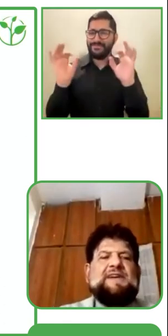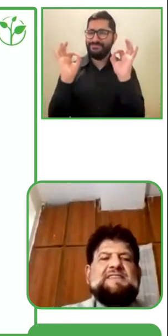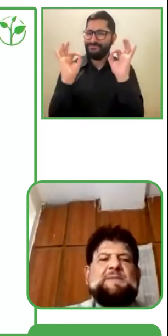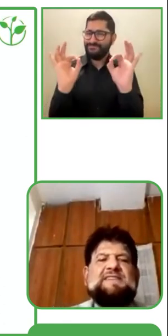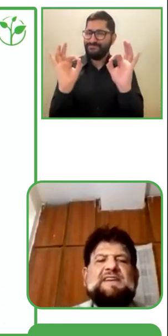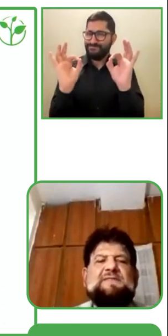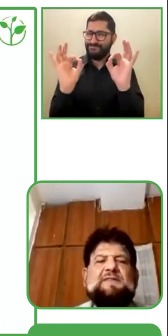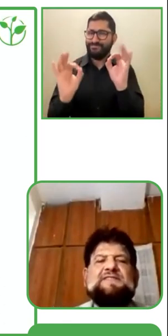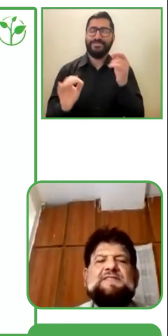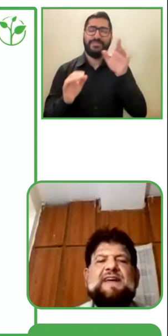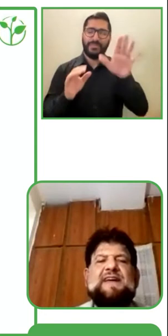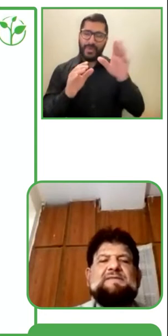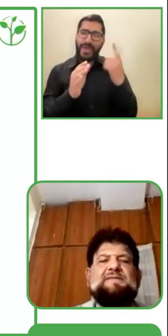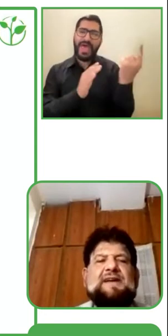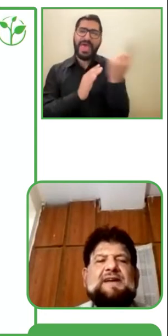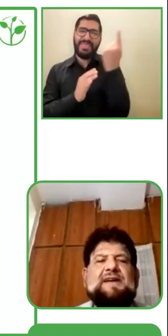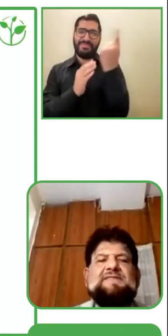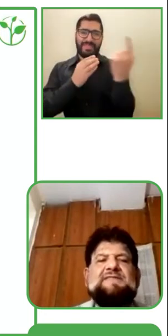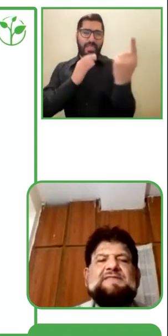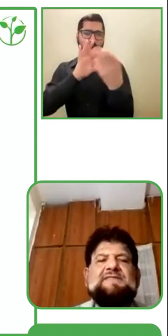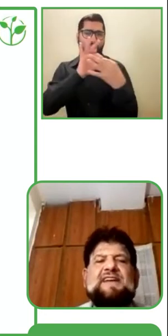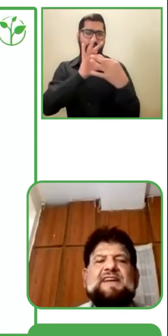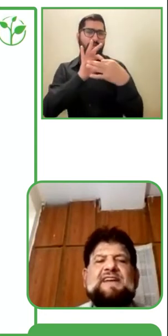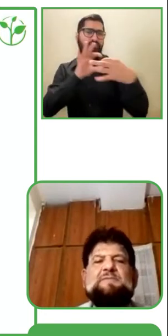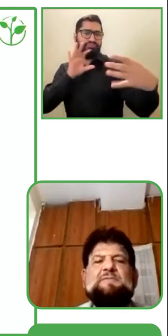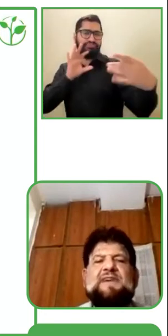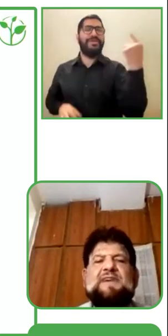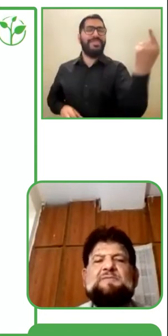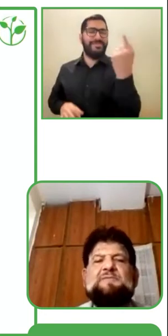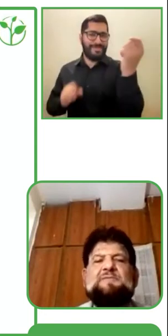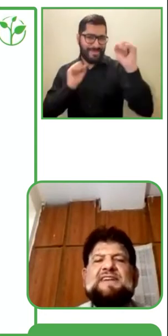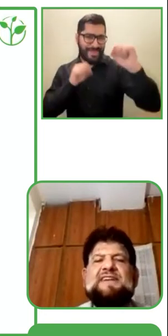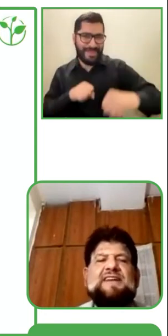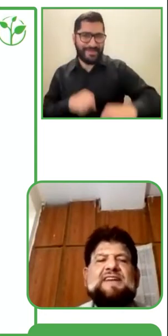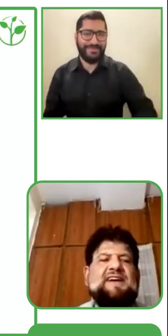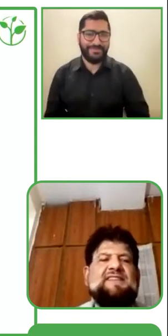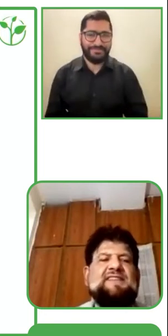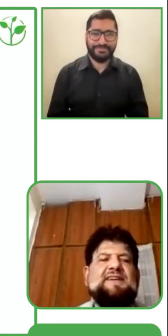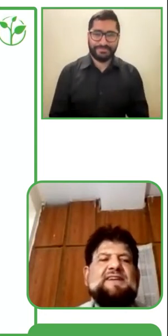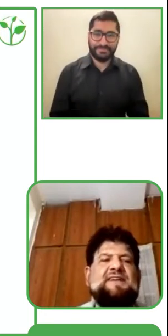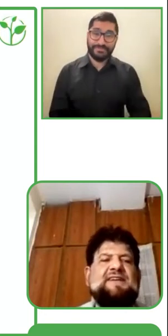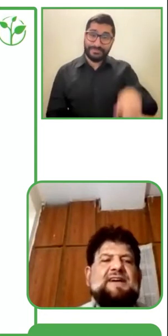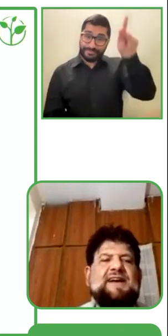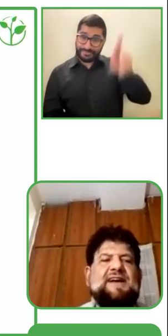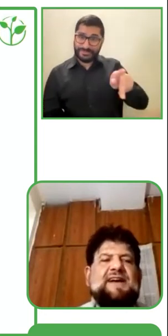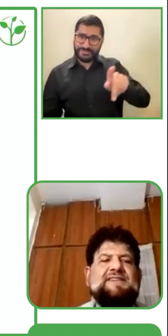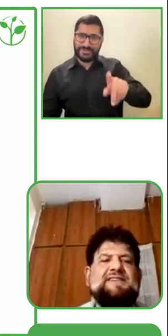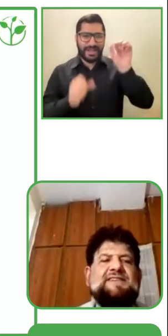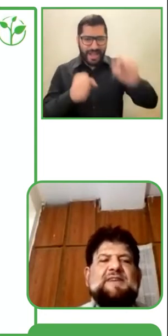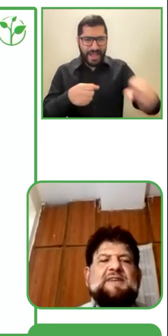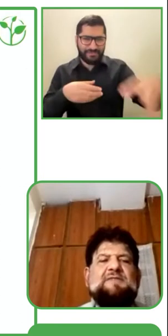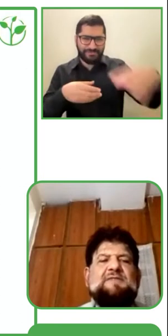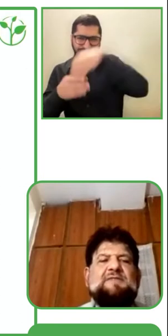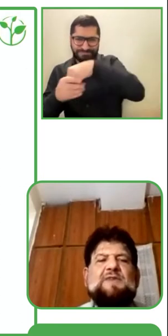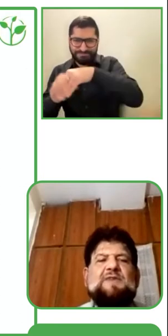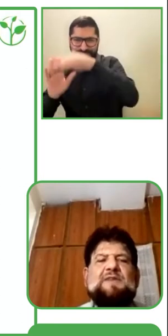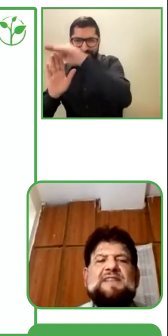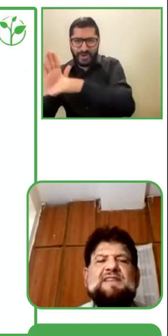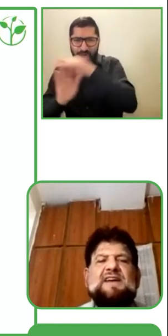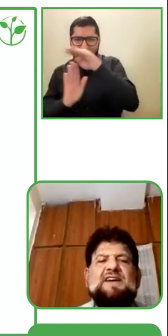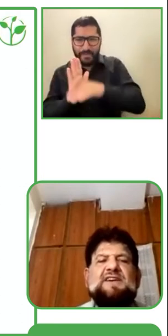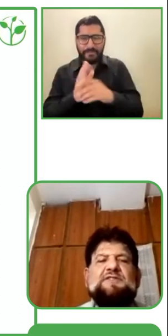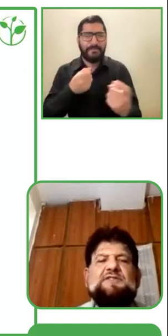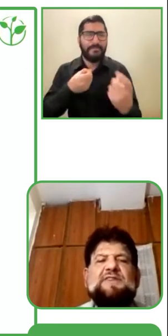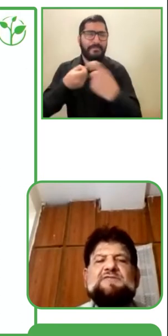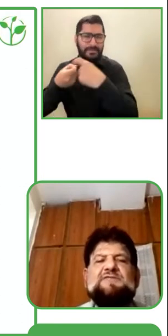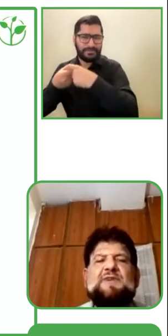The participants of our training are provided bike training on their timetable for